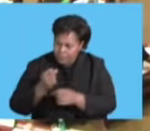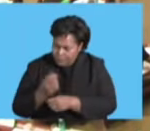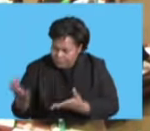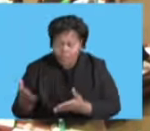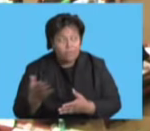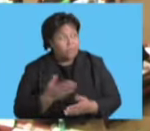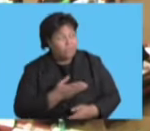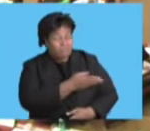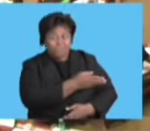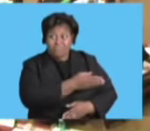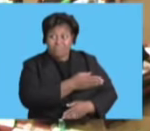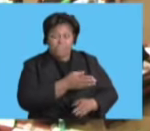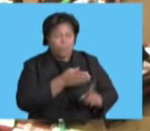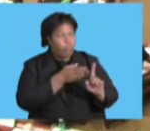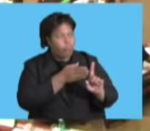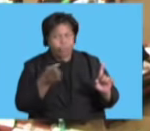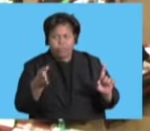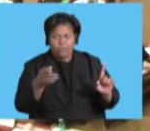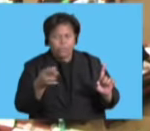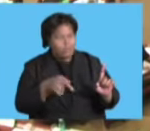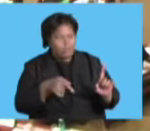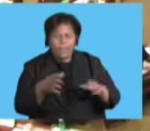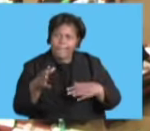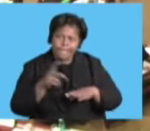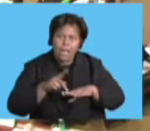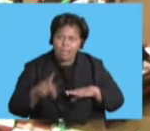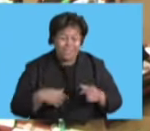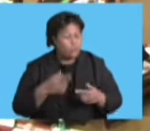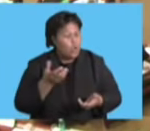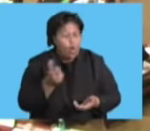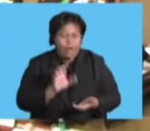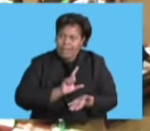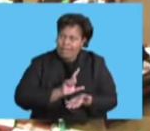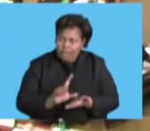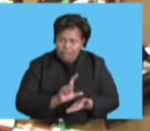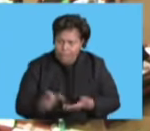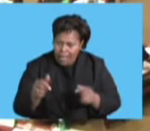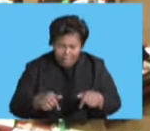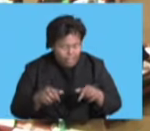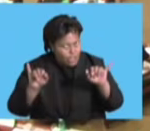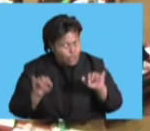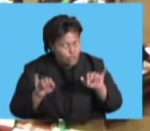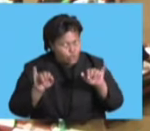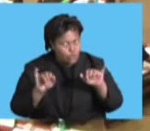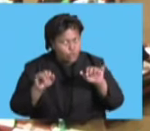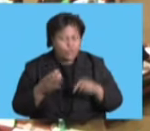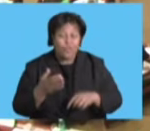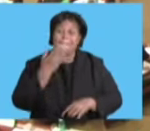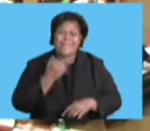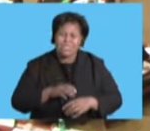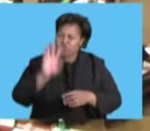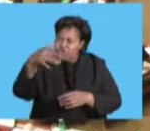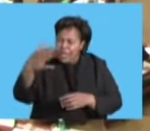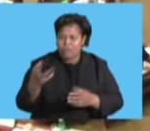Parliament. This matter was clarified on a number of occasions. I said that was my impression of Darth Vader. Is on record. Check the Hansard